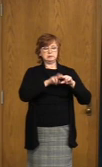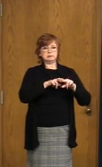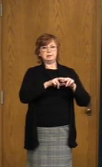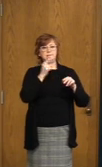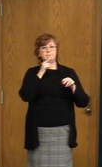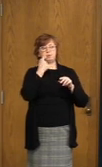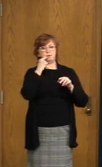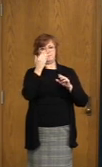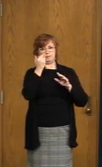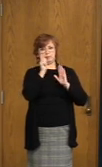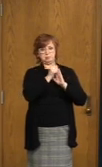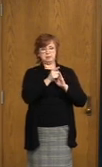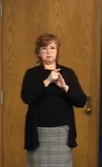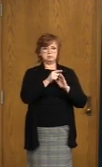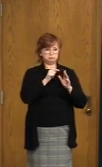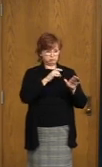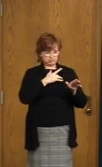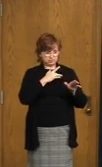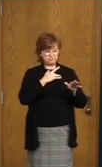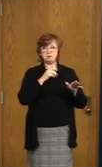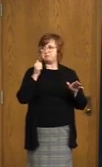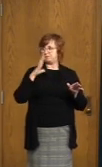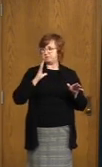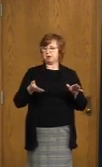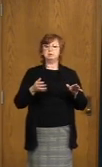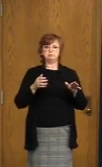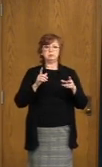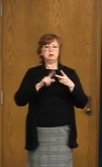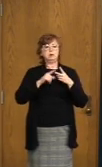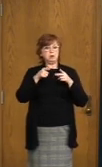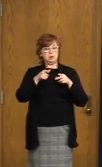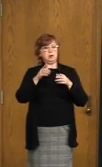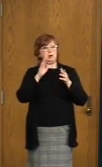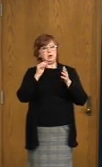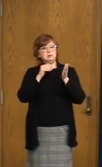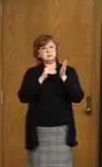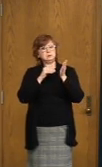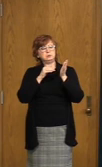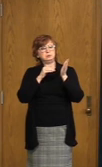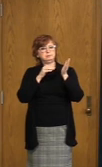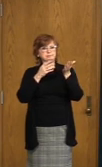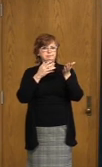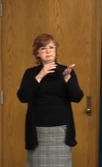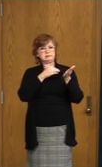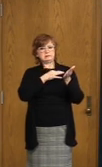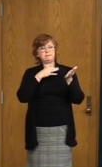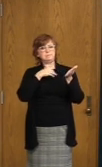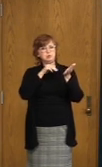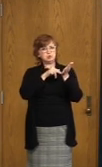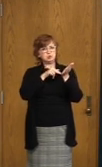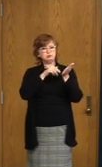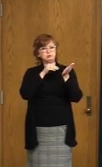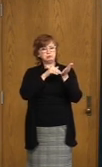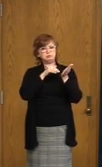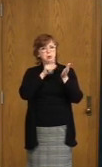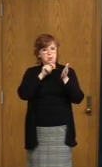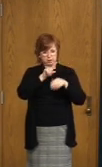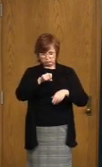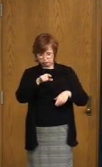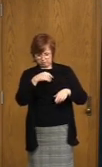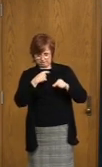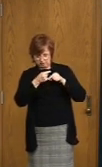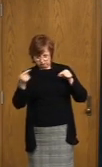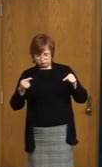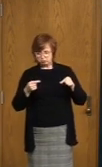letting staff who are immunizing know. And we'll continue to monitor. I think as we give more and more vaccine, we'll keep